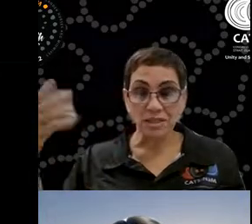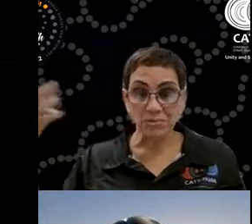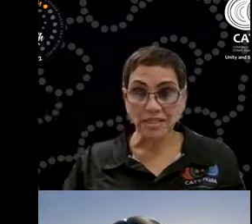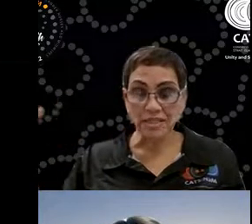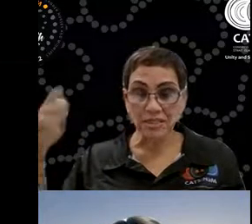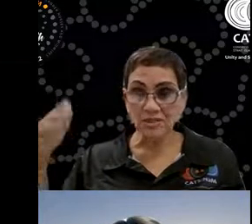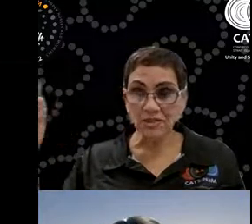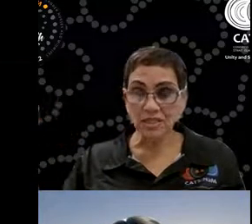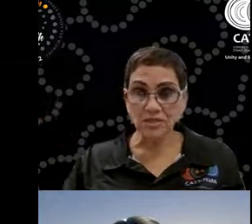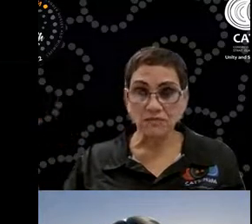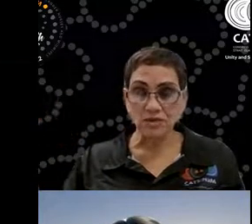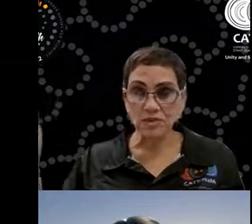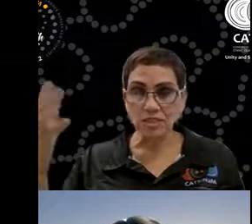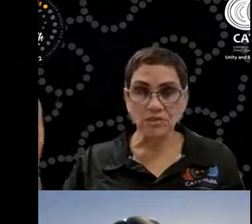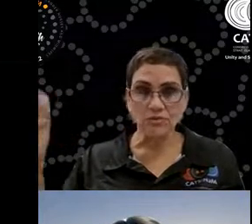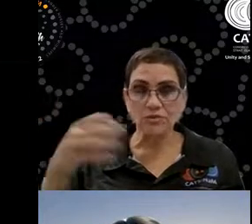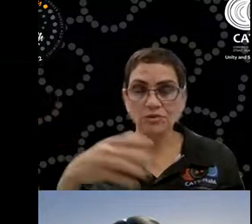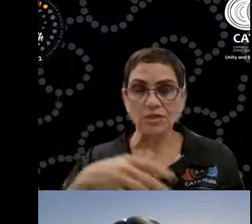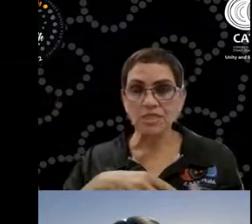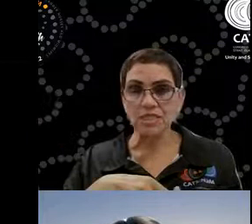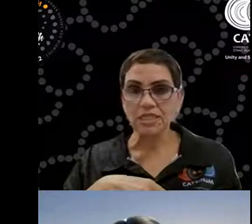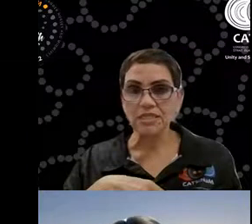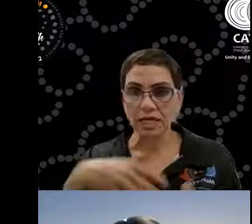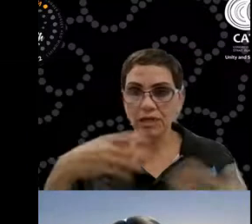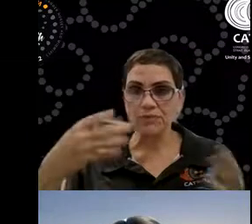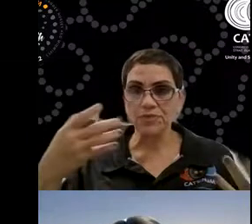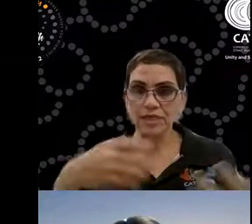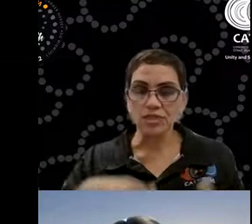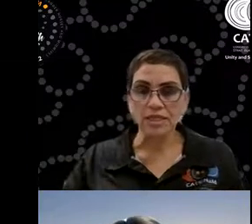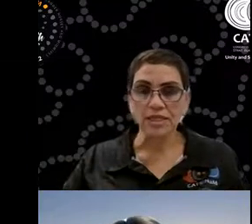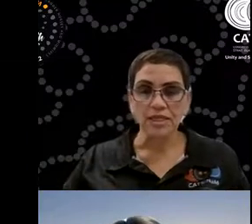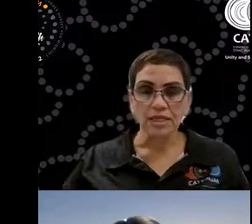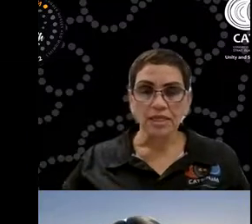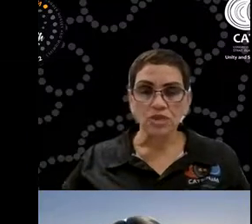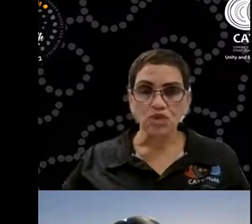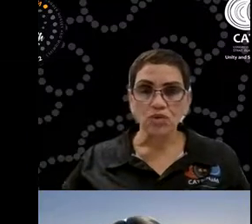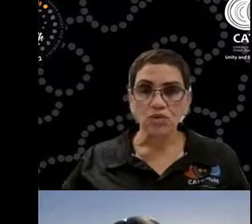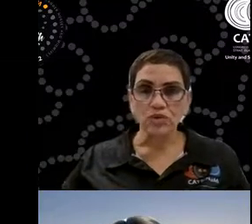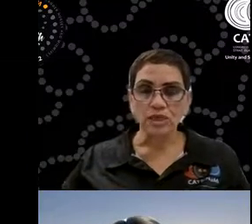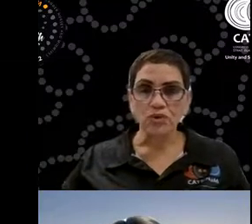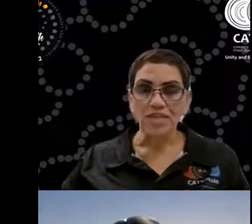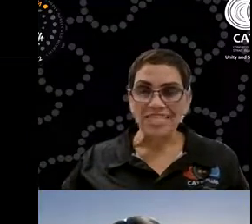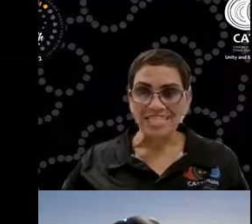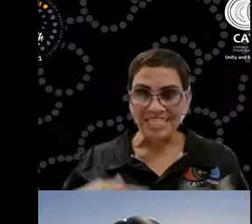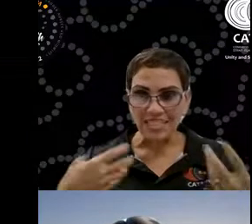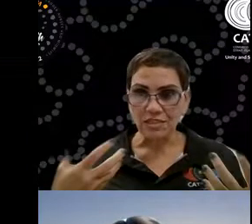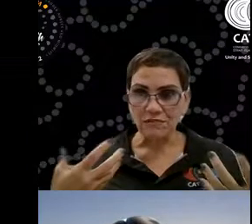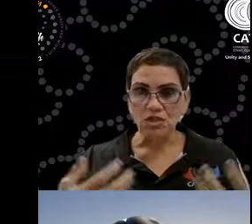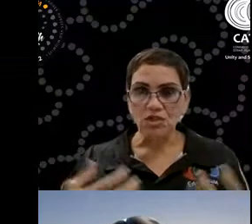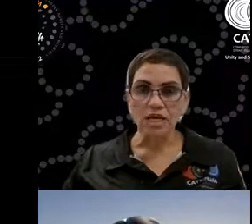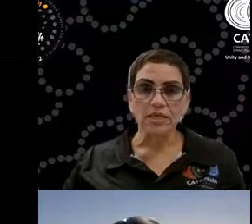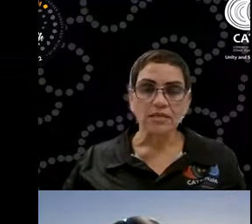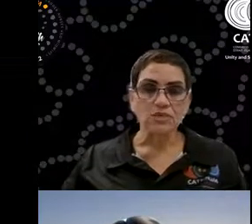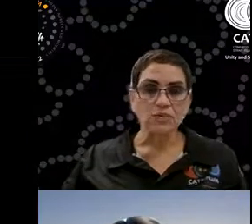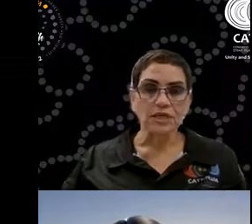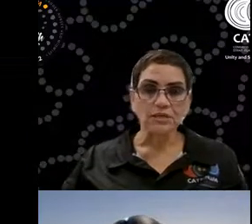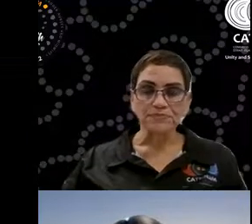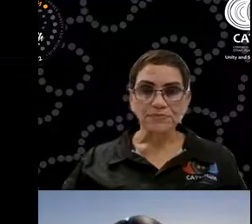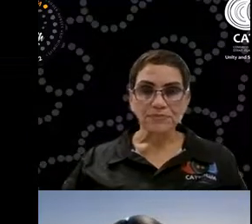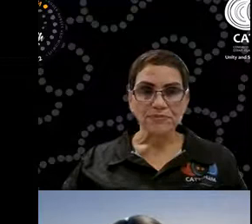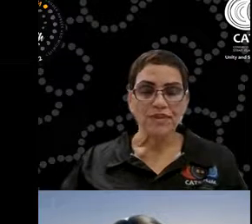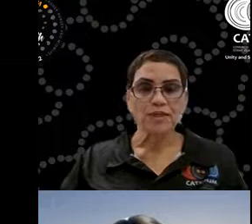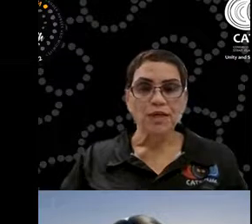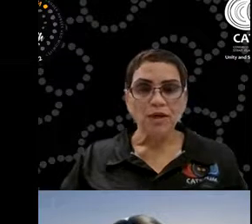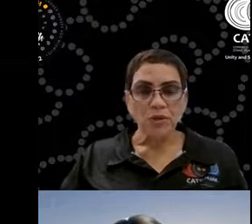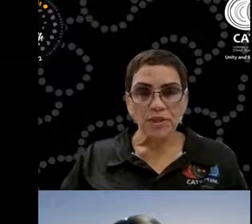study as well. So they're practicing directors of nursing in rural and remote settings that help to actually ensure the authenticness of this training as